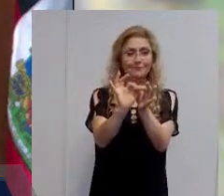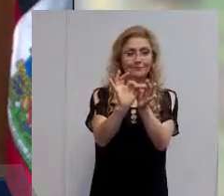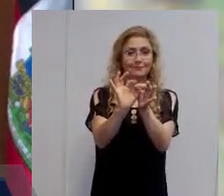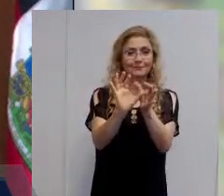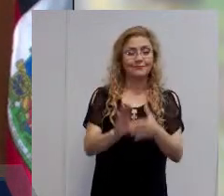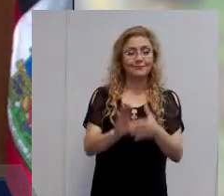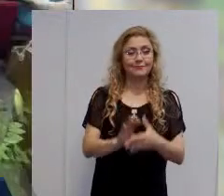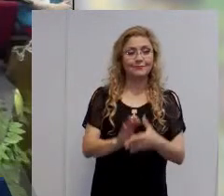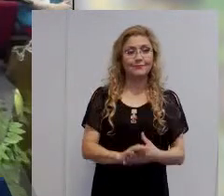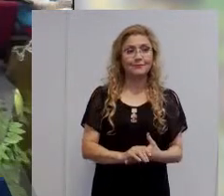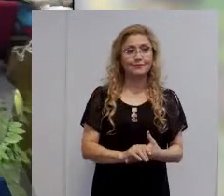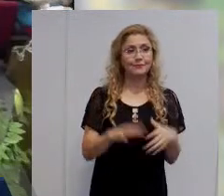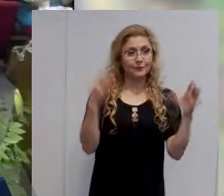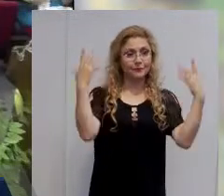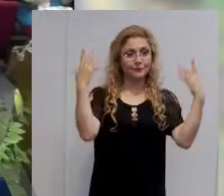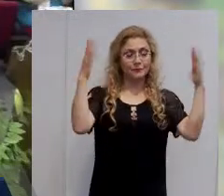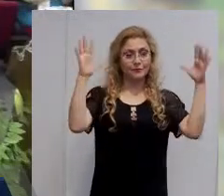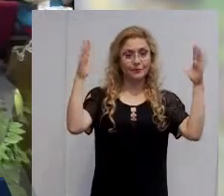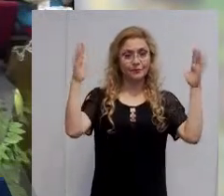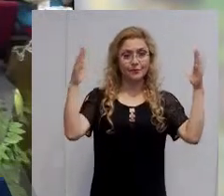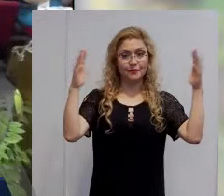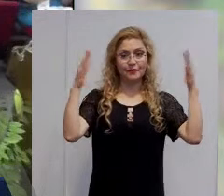much.